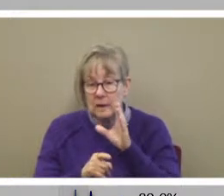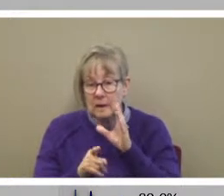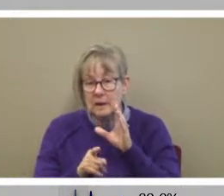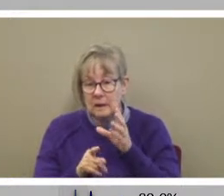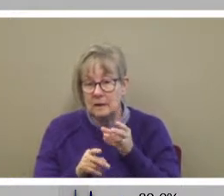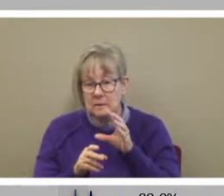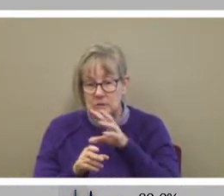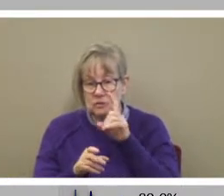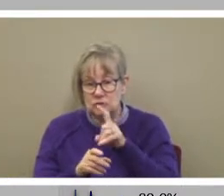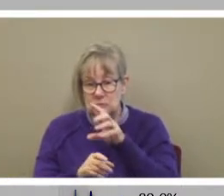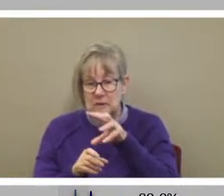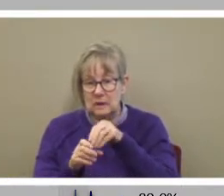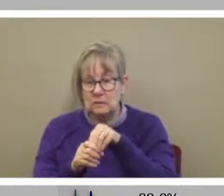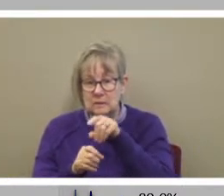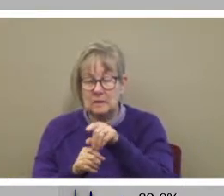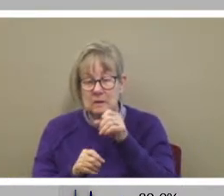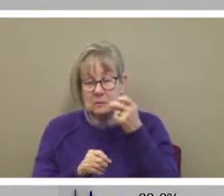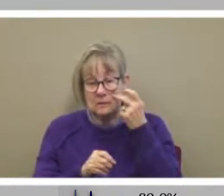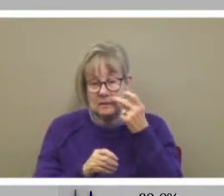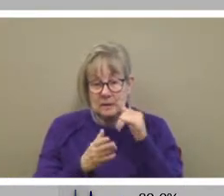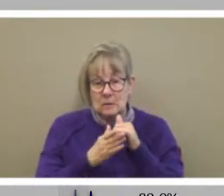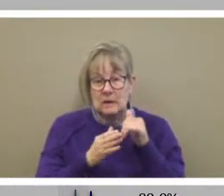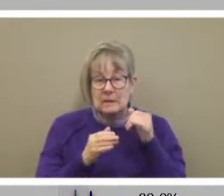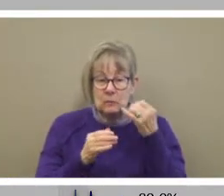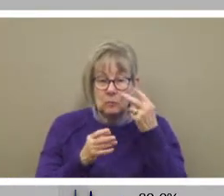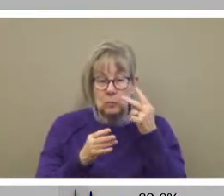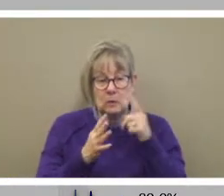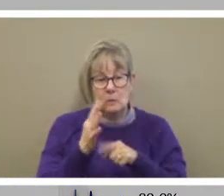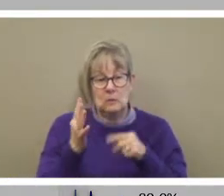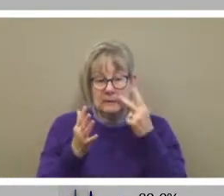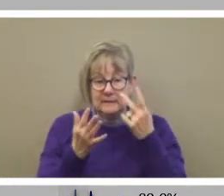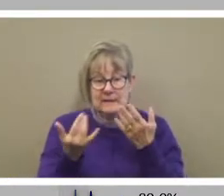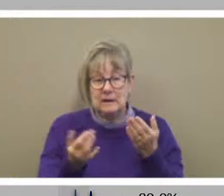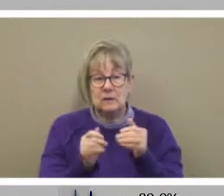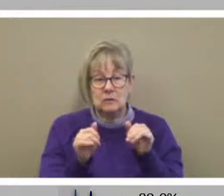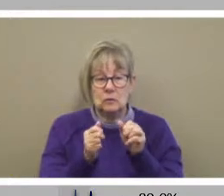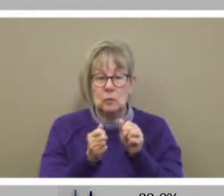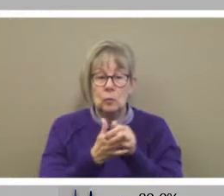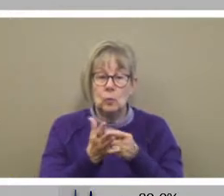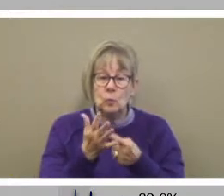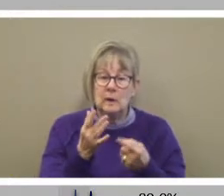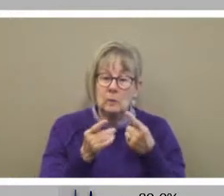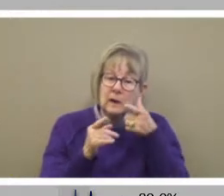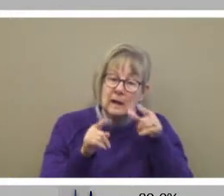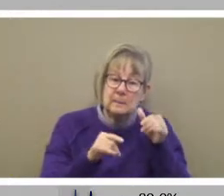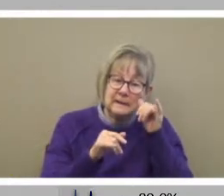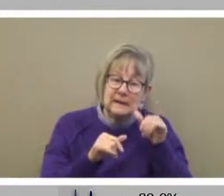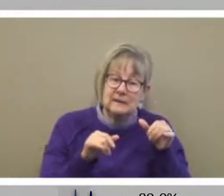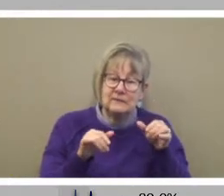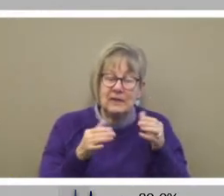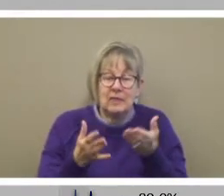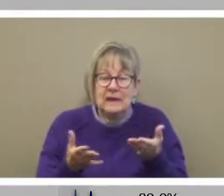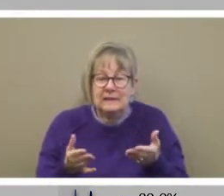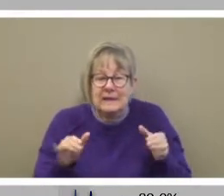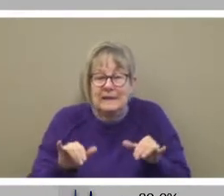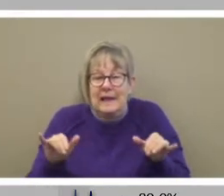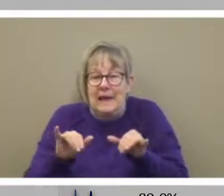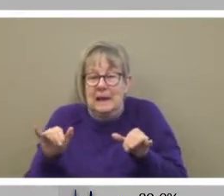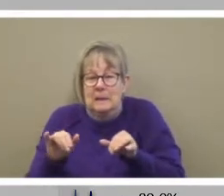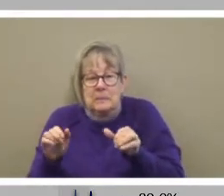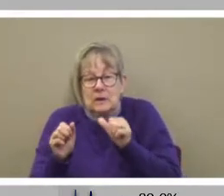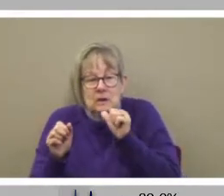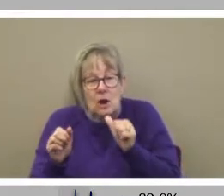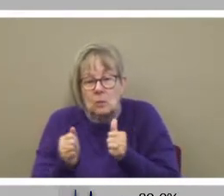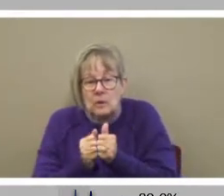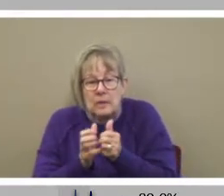will be with the status quo, without additional revenues that will come from that downtown redevelopment. And I want to make sure that that's clear,